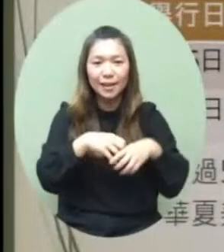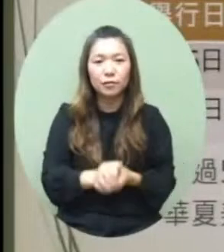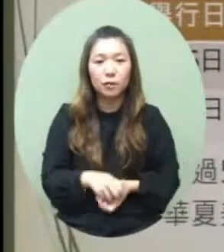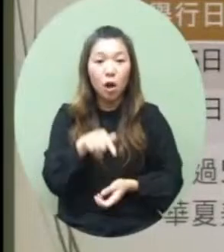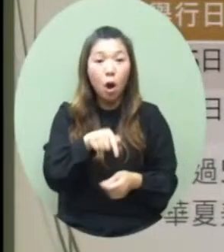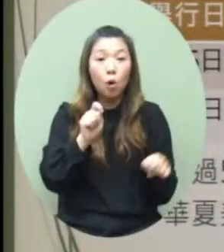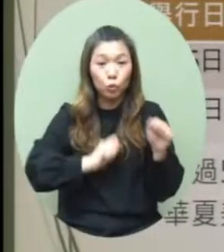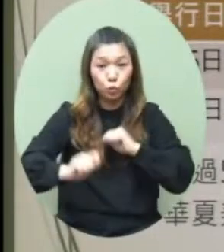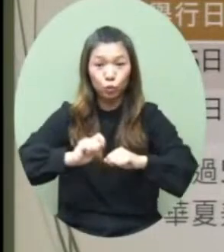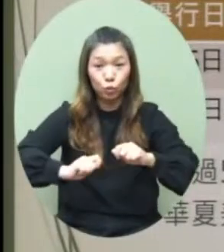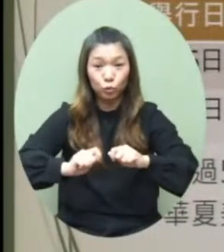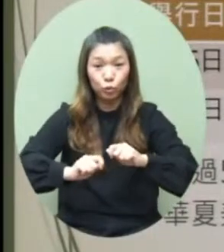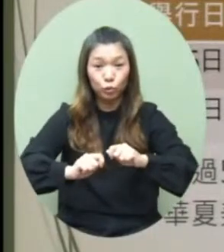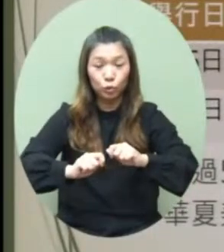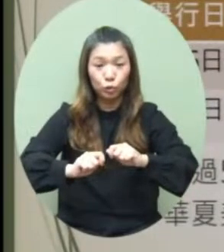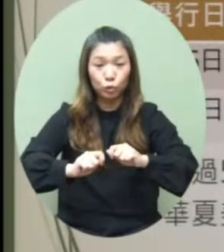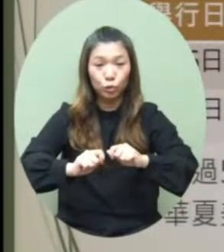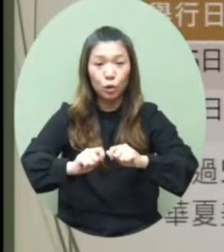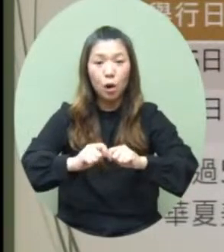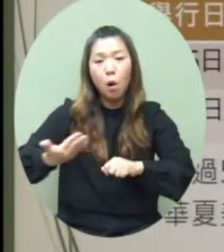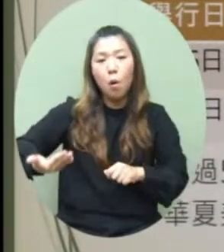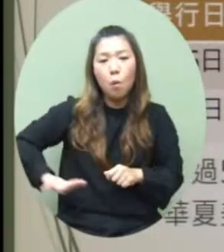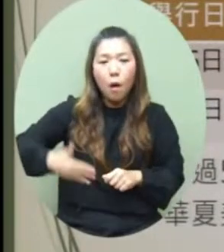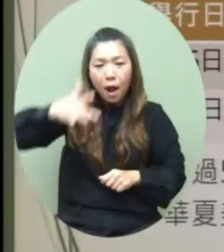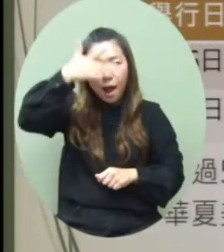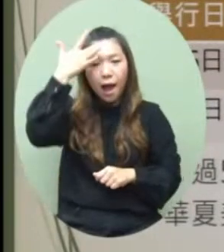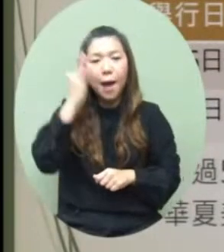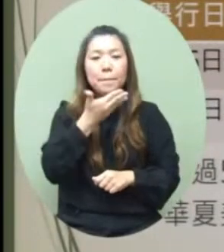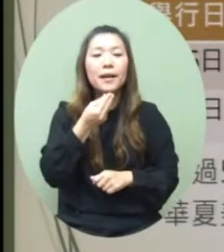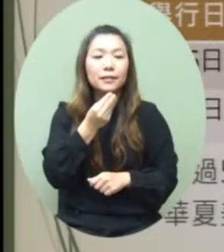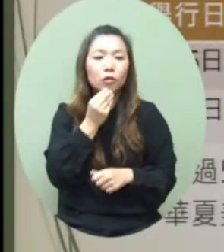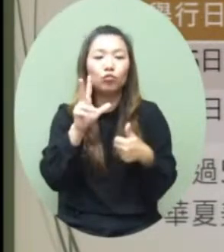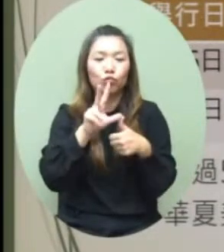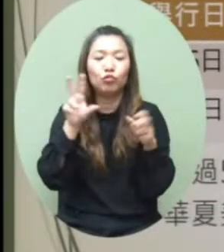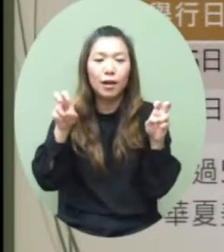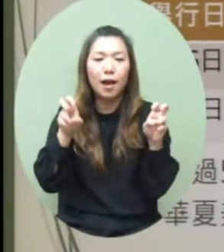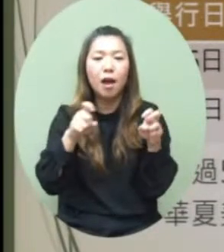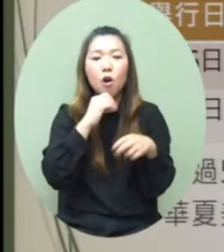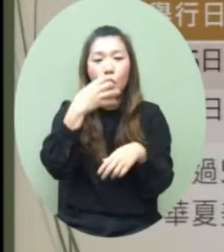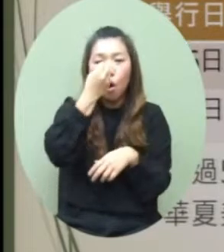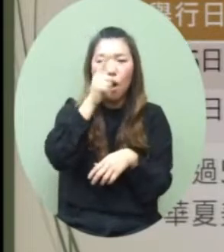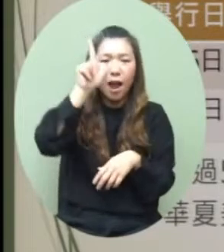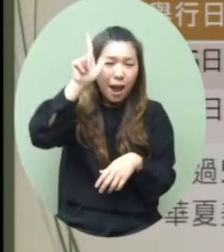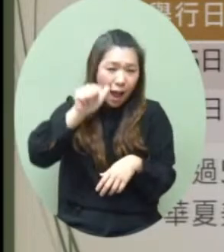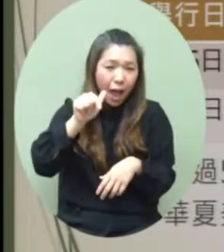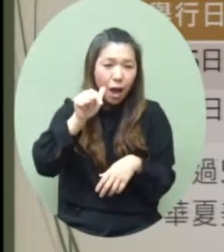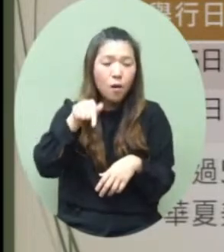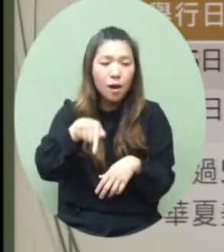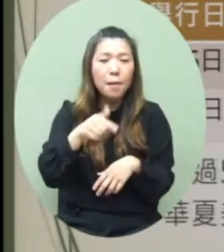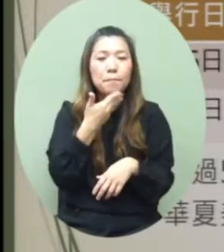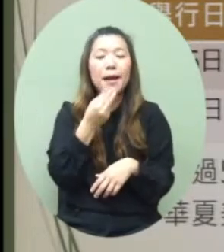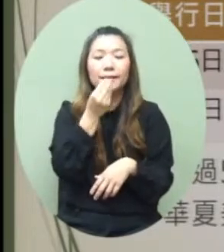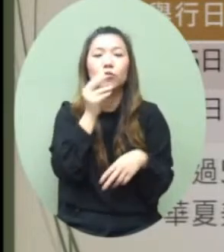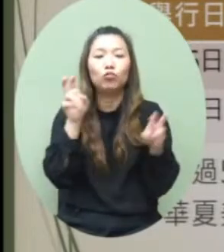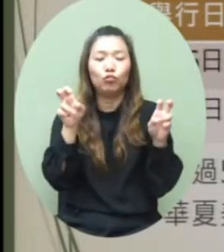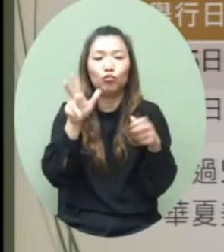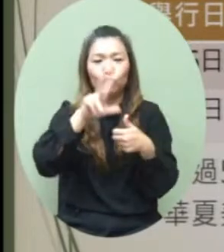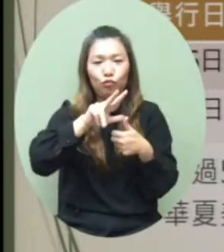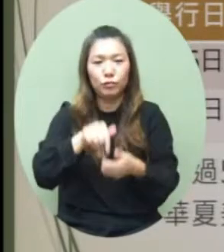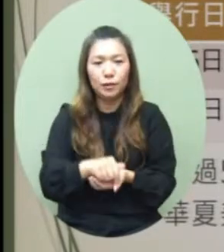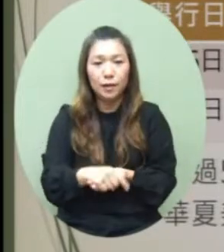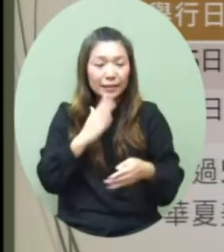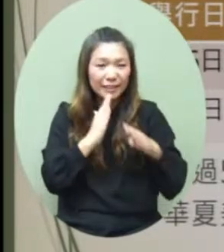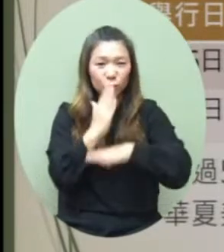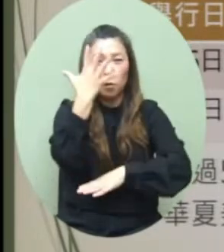Tin Park, another gourmet marketplace will be held in the New Territories. The theme is traditional Chinese